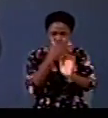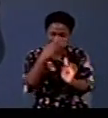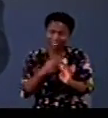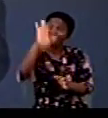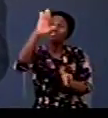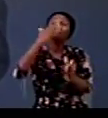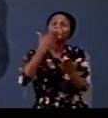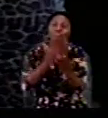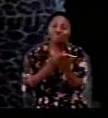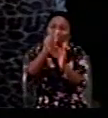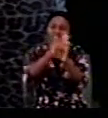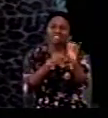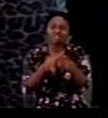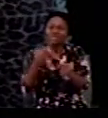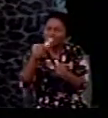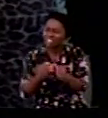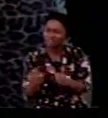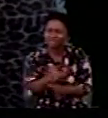their past.